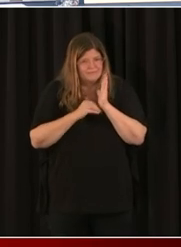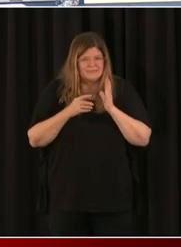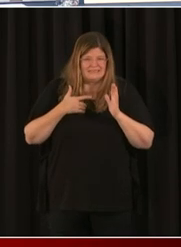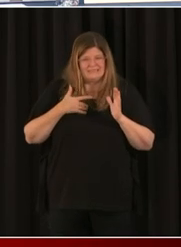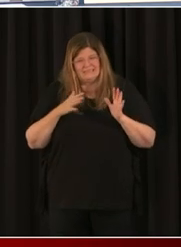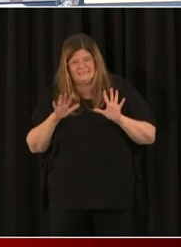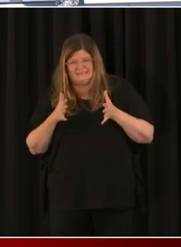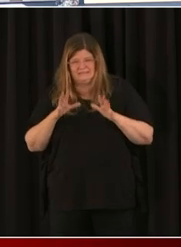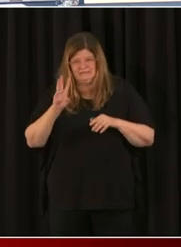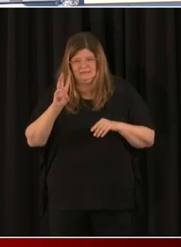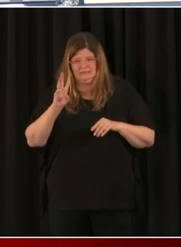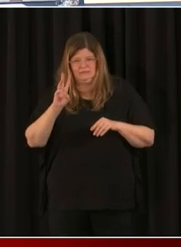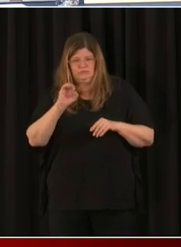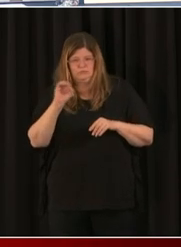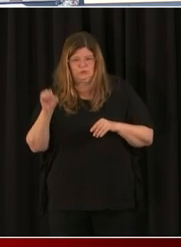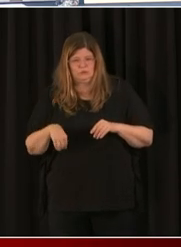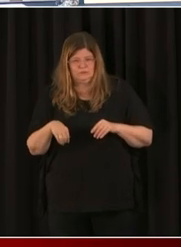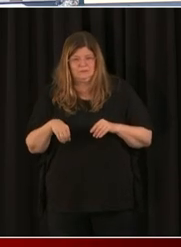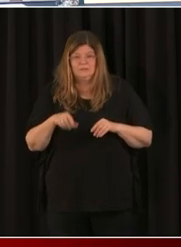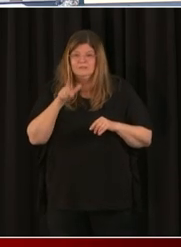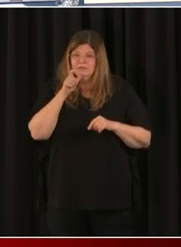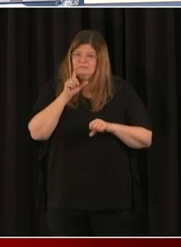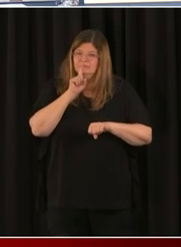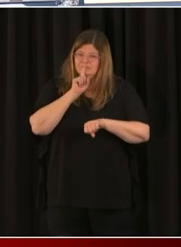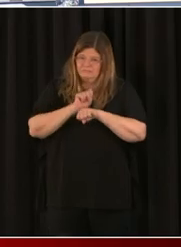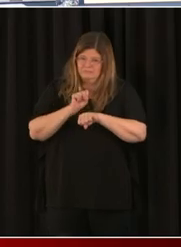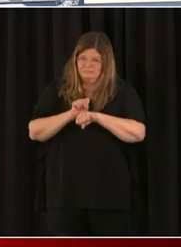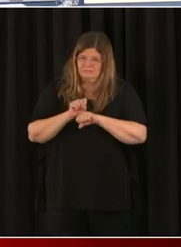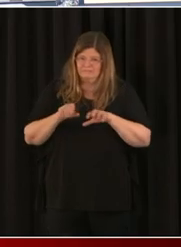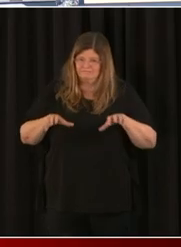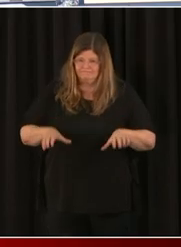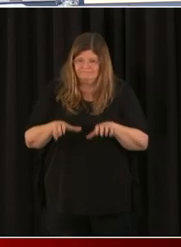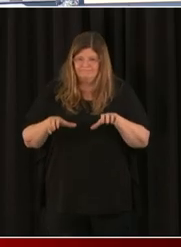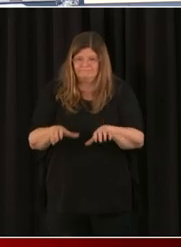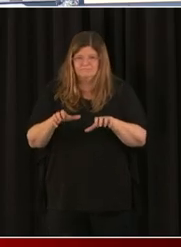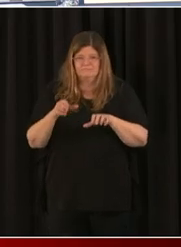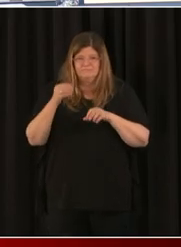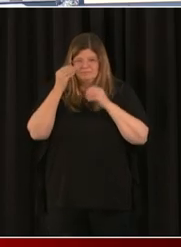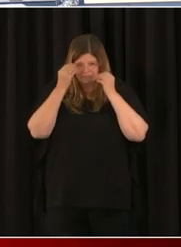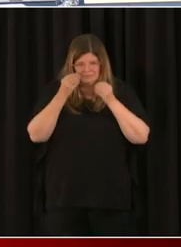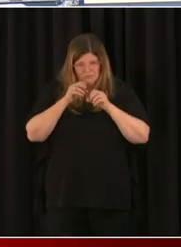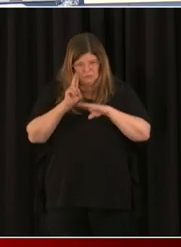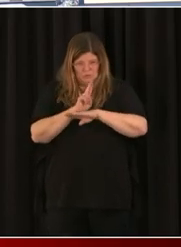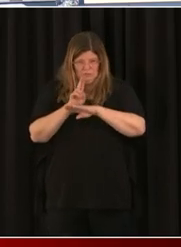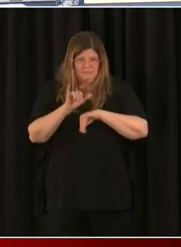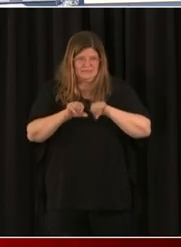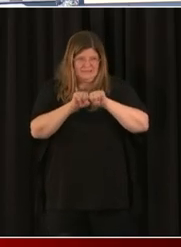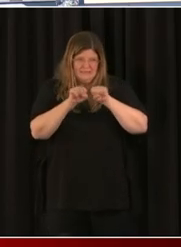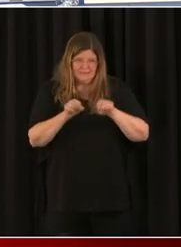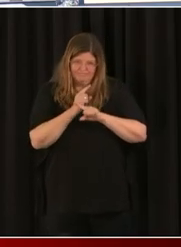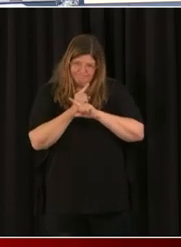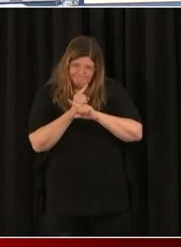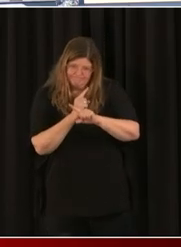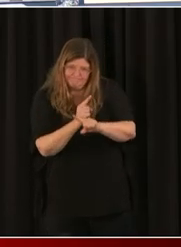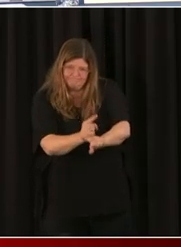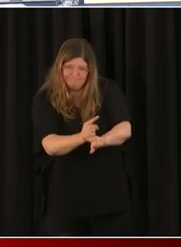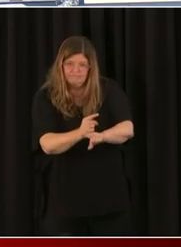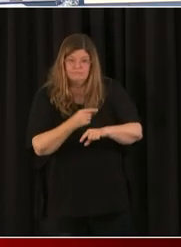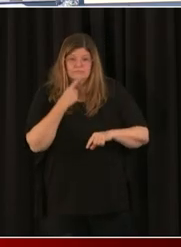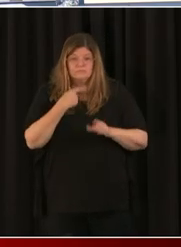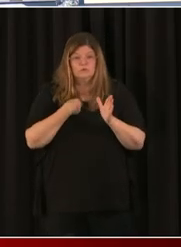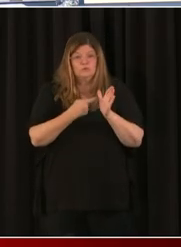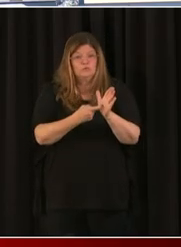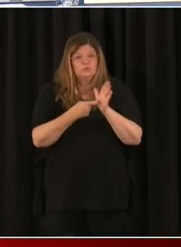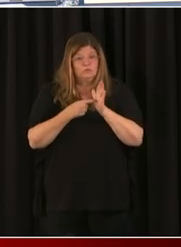about 60% of providers who are actively using our immunization information system appropriately. But we are required to